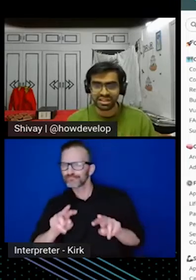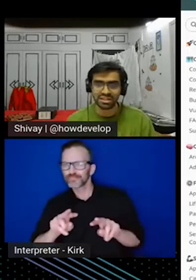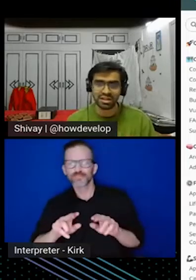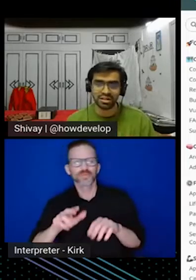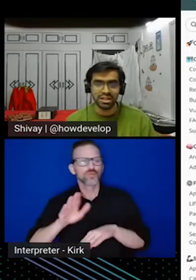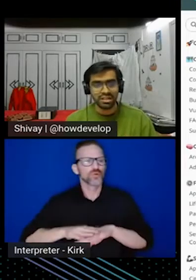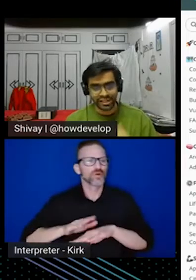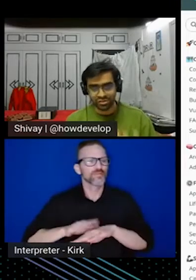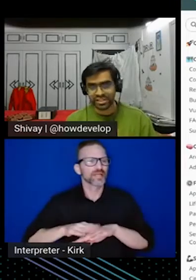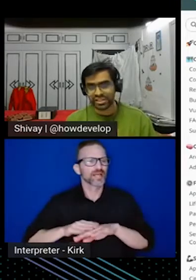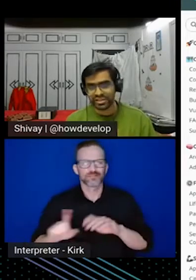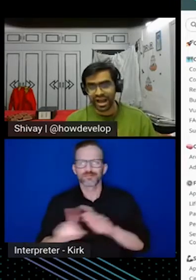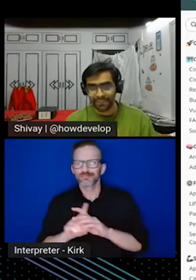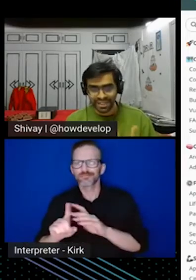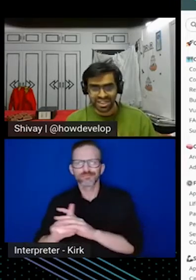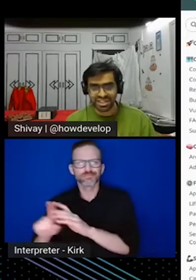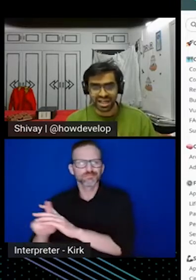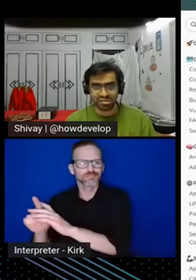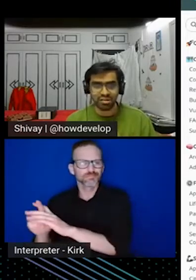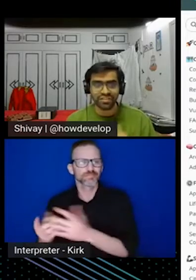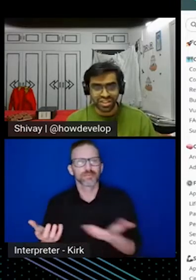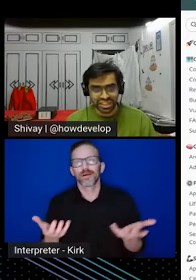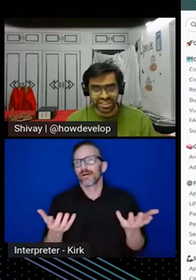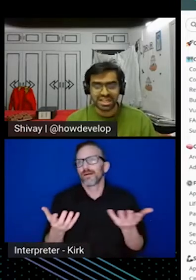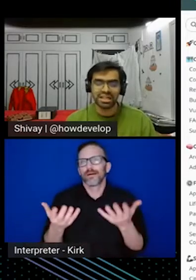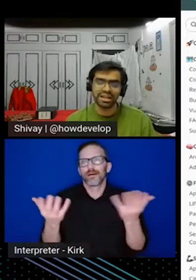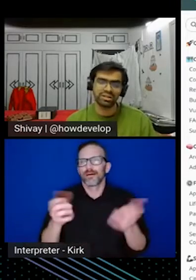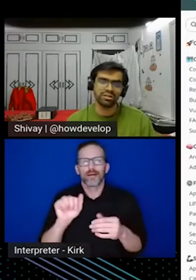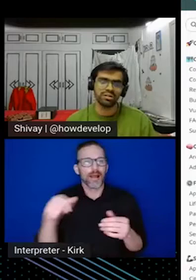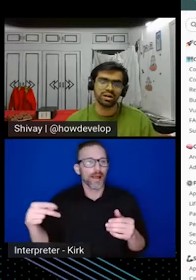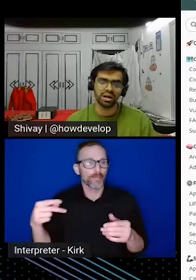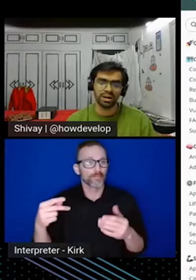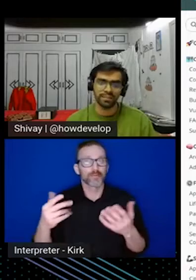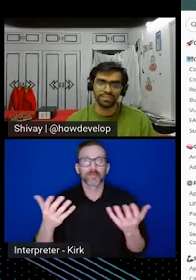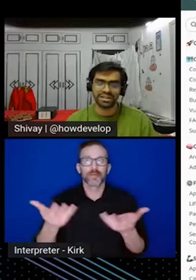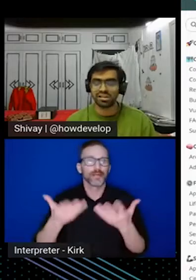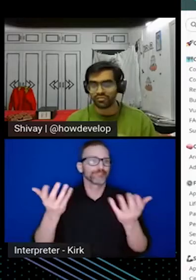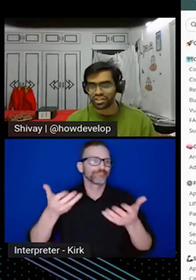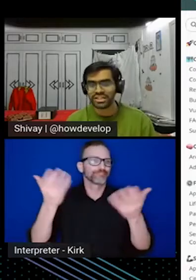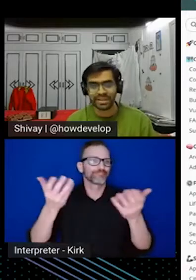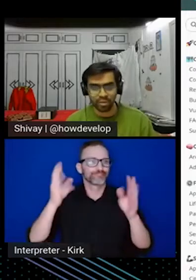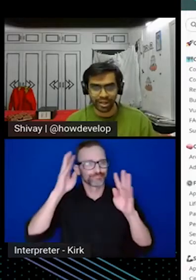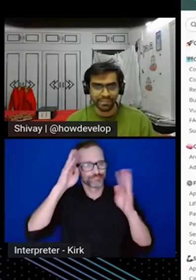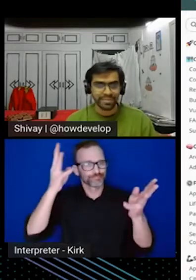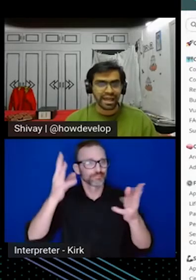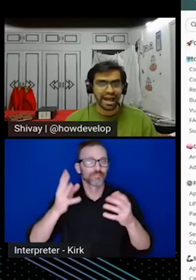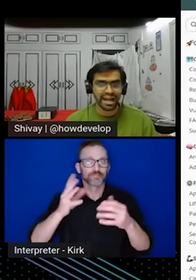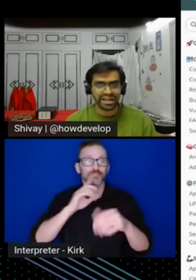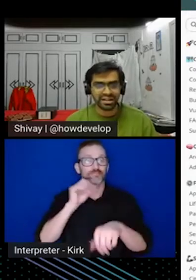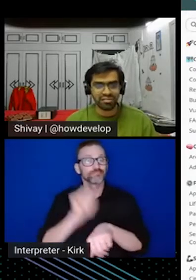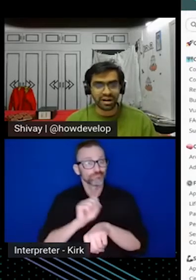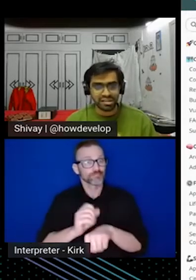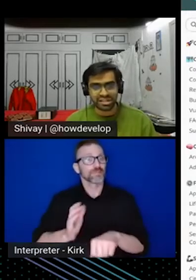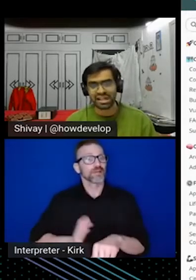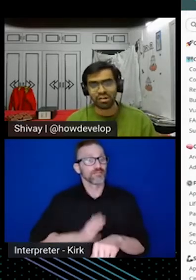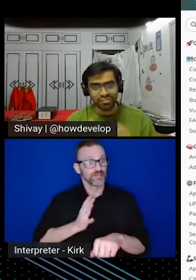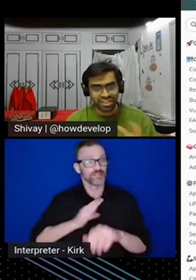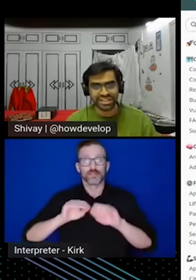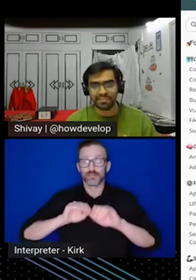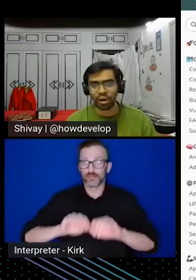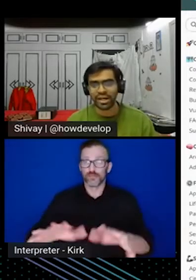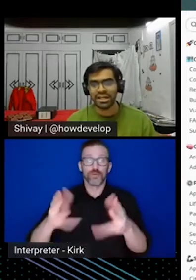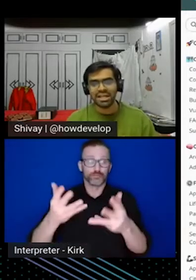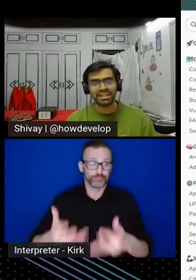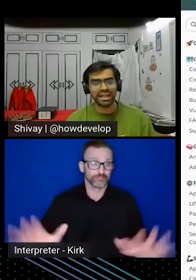center that the application has officially it has officially deployed. And once it has